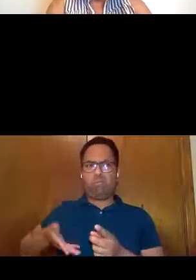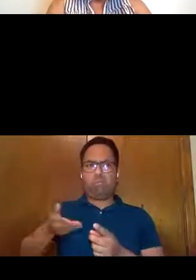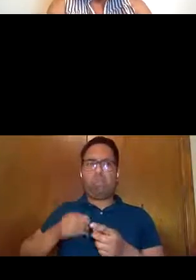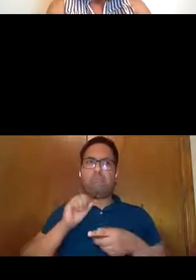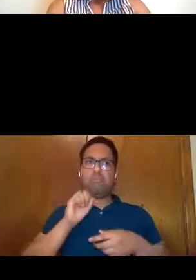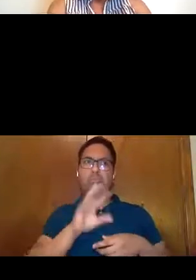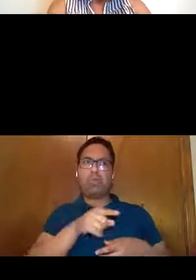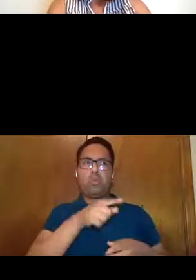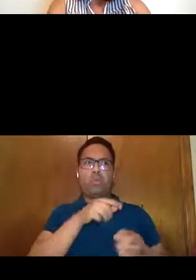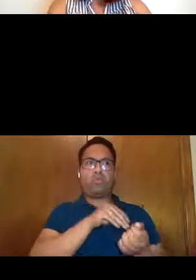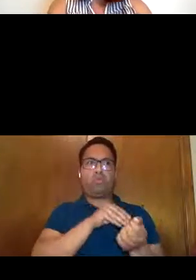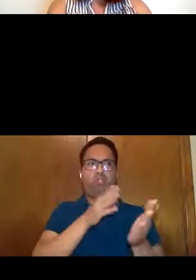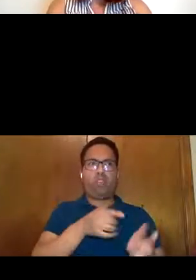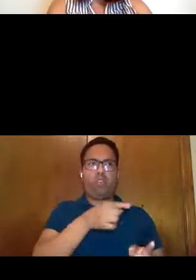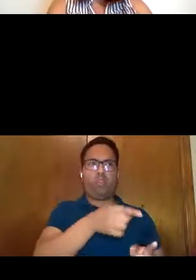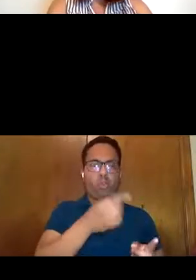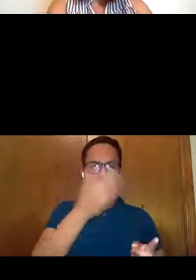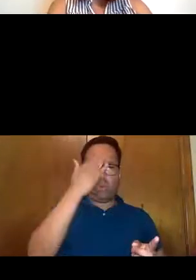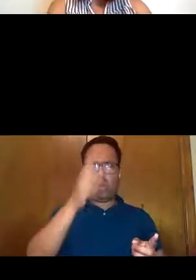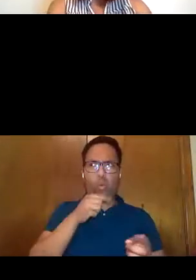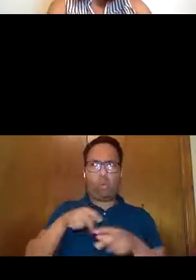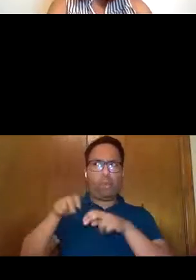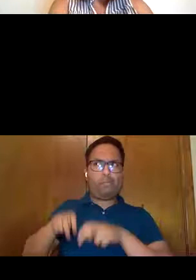knows who is in the room with you.